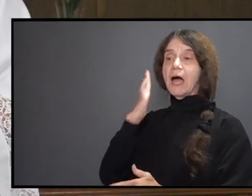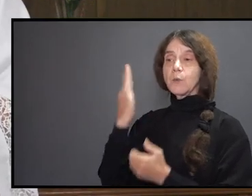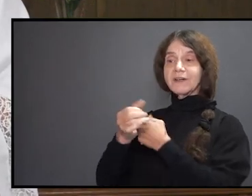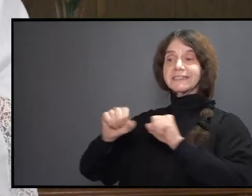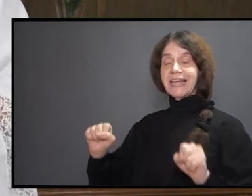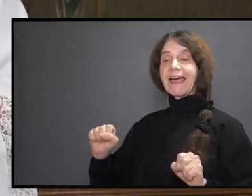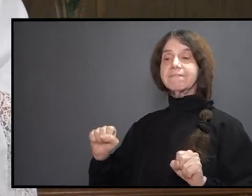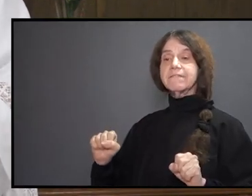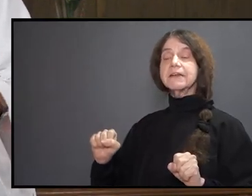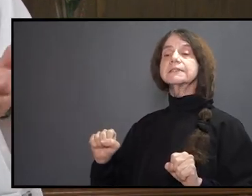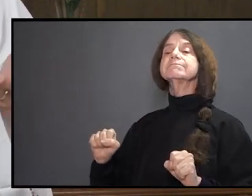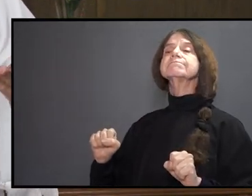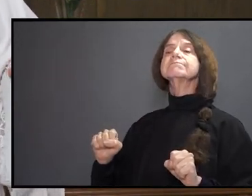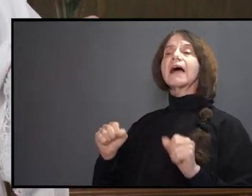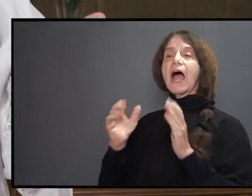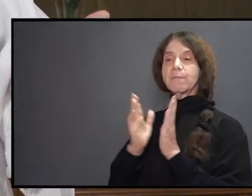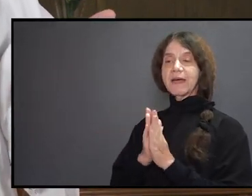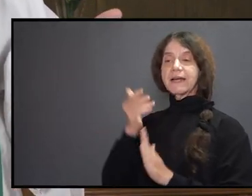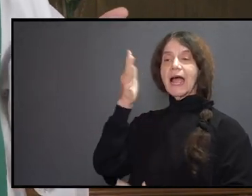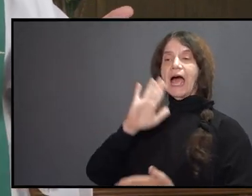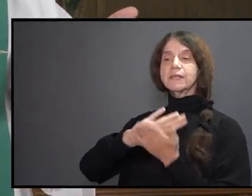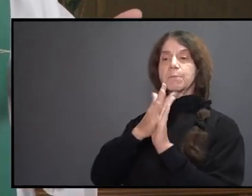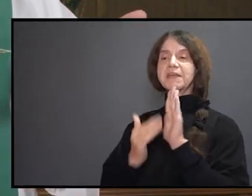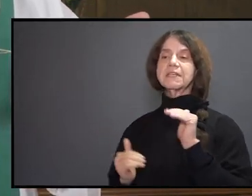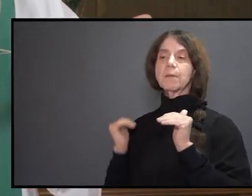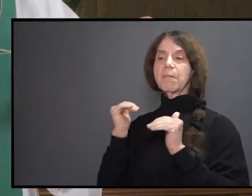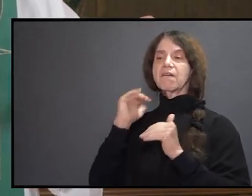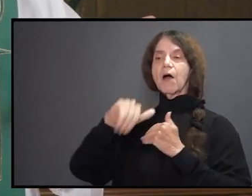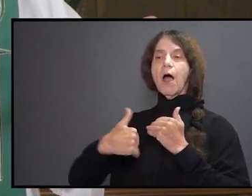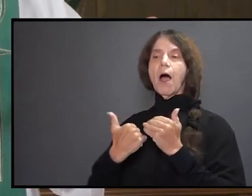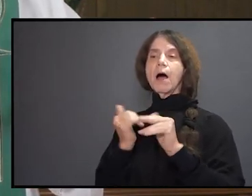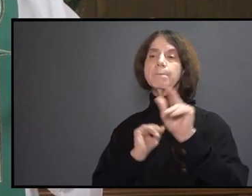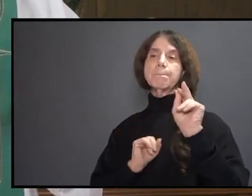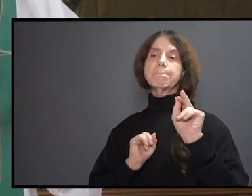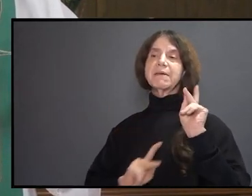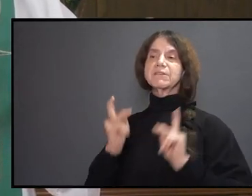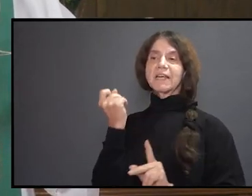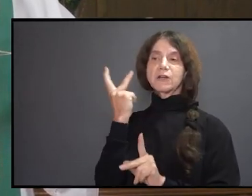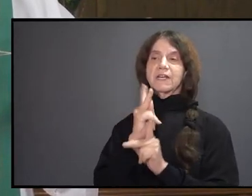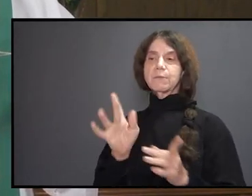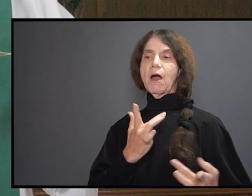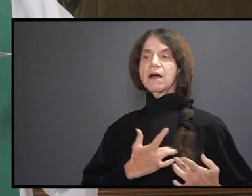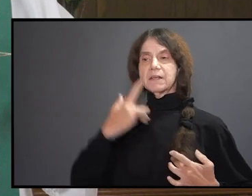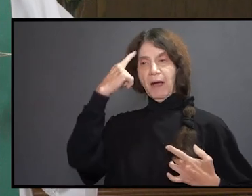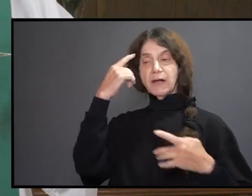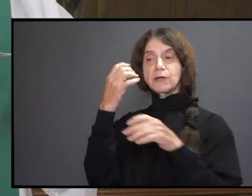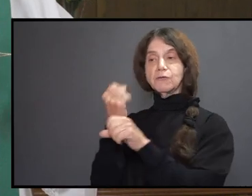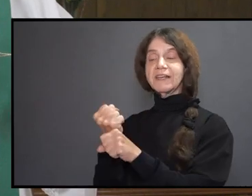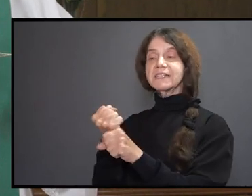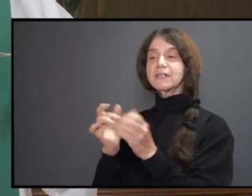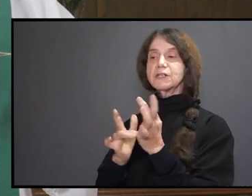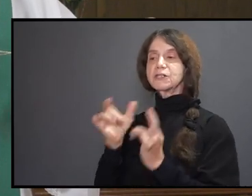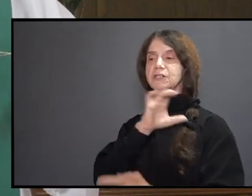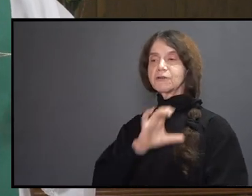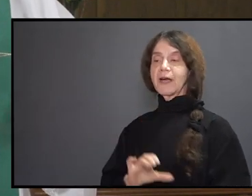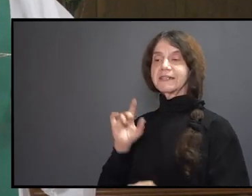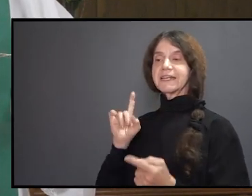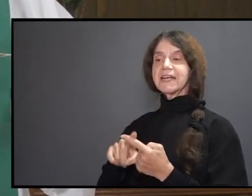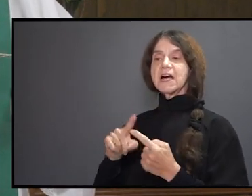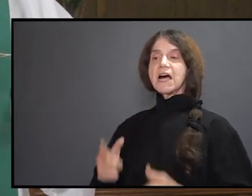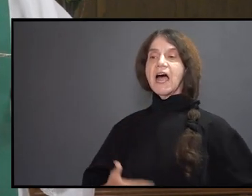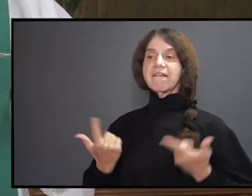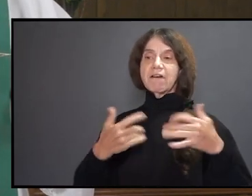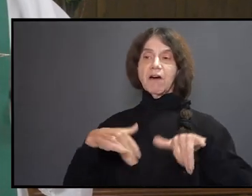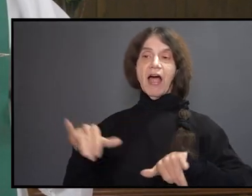Amen. The peace of God, which passes all understanding, keep your hearts and minds in the true faith in Christ Jesus until